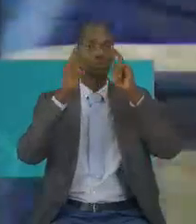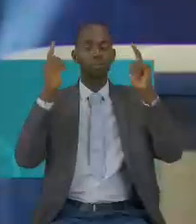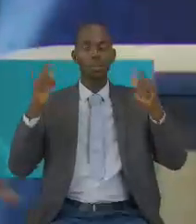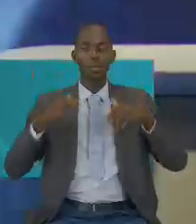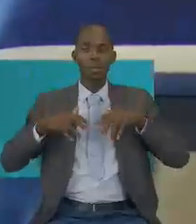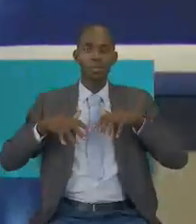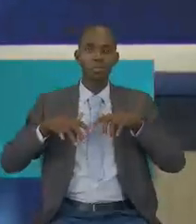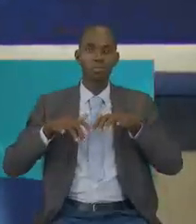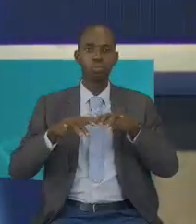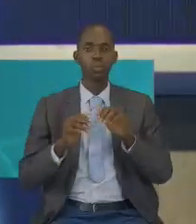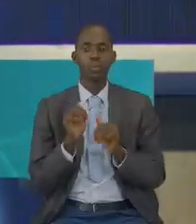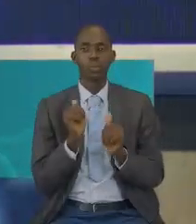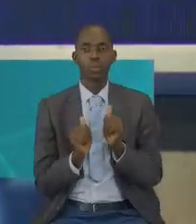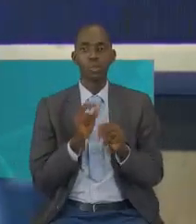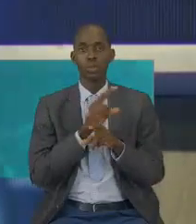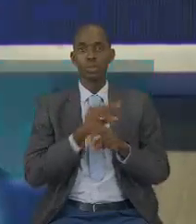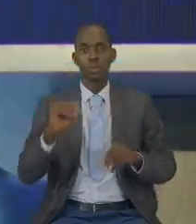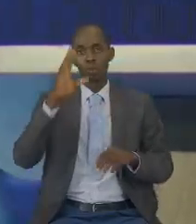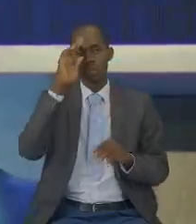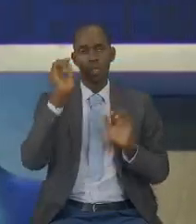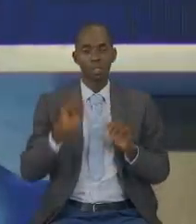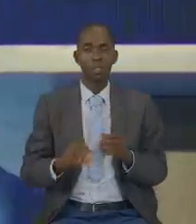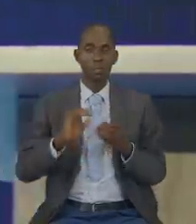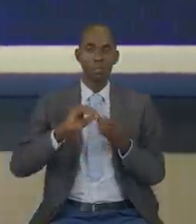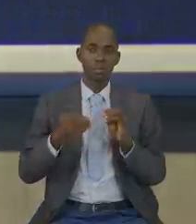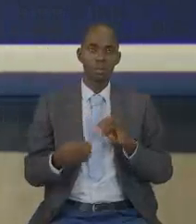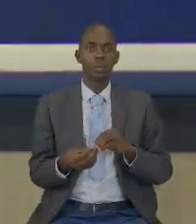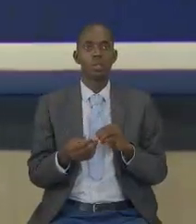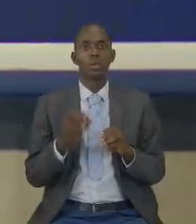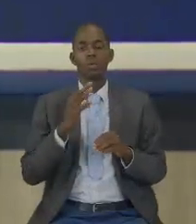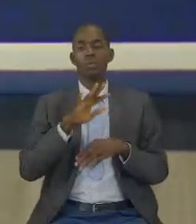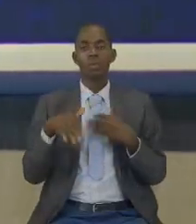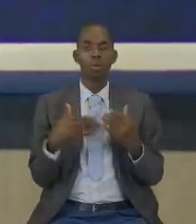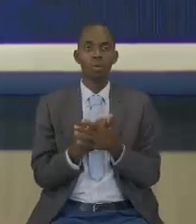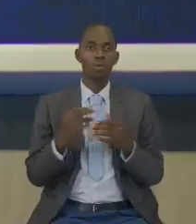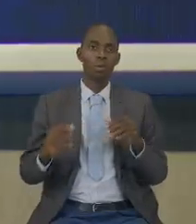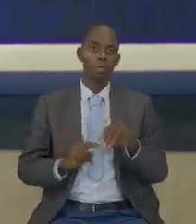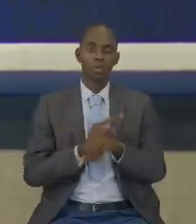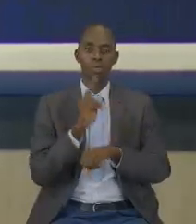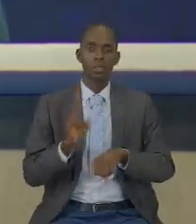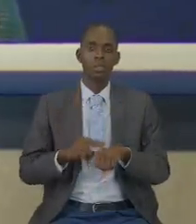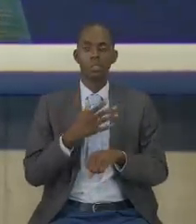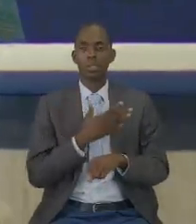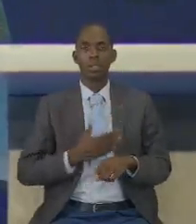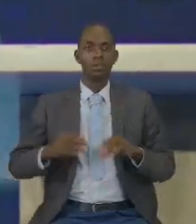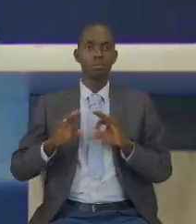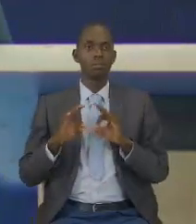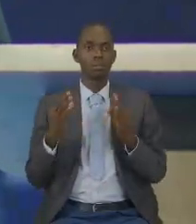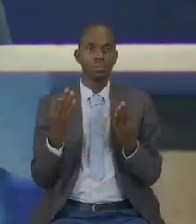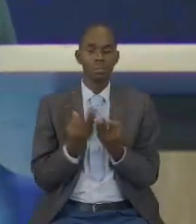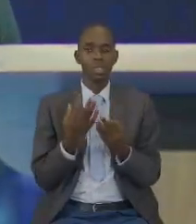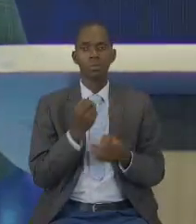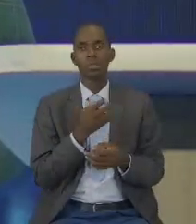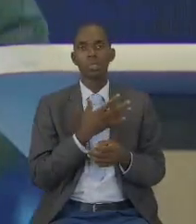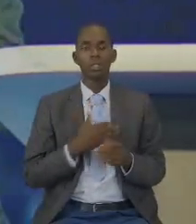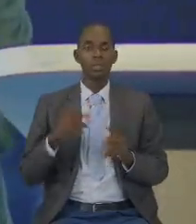multitude, which no man could number, of all nations, and kindreds, and